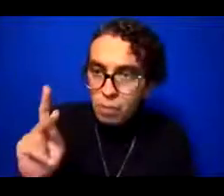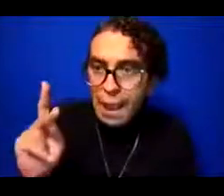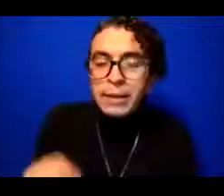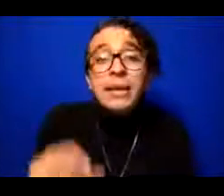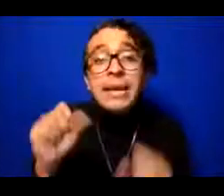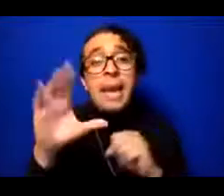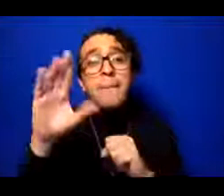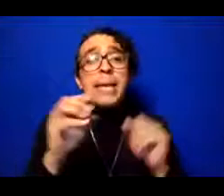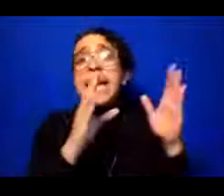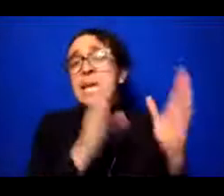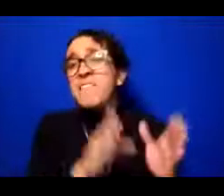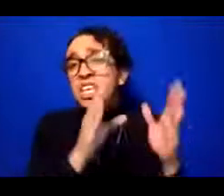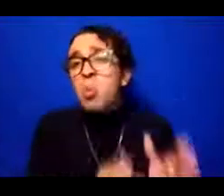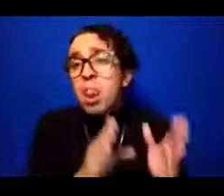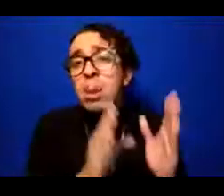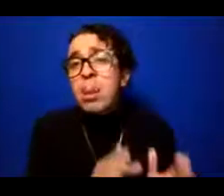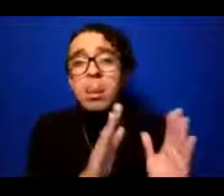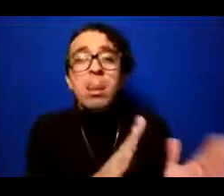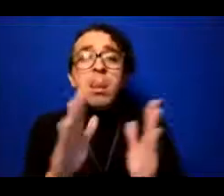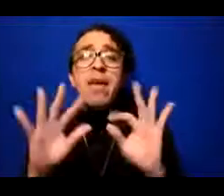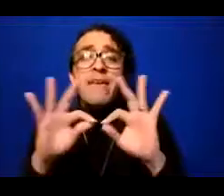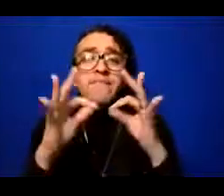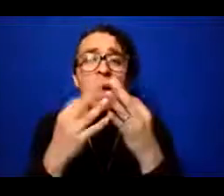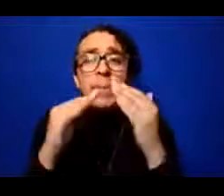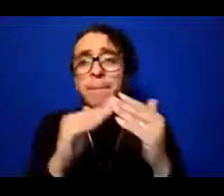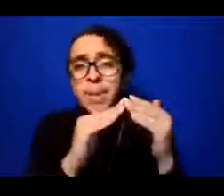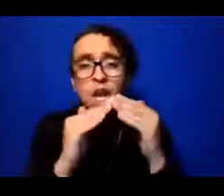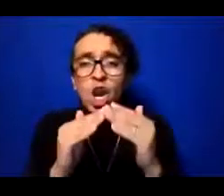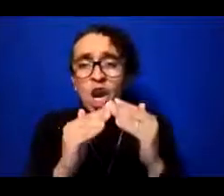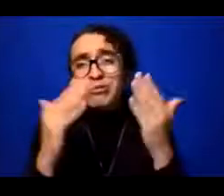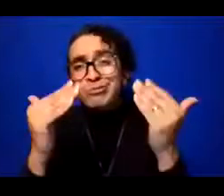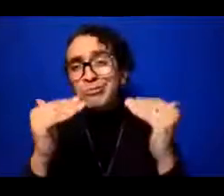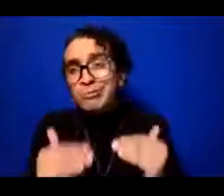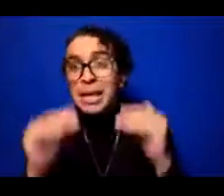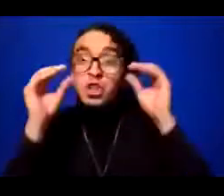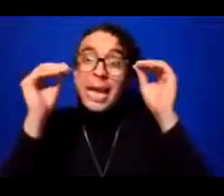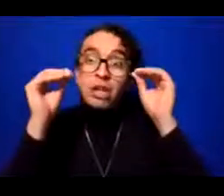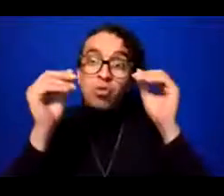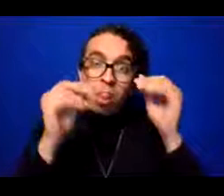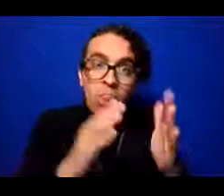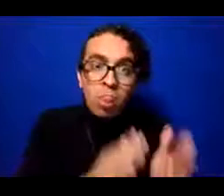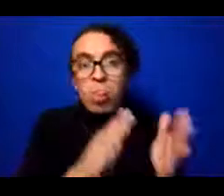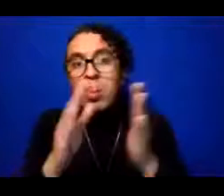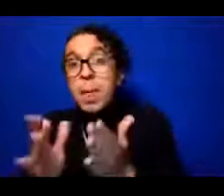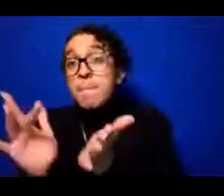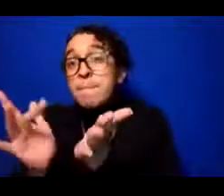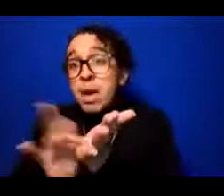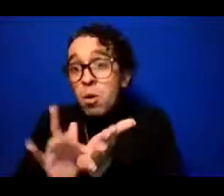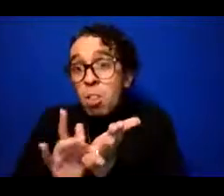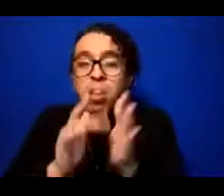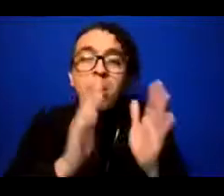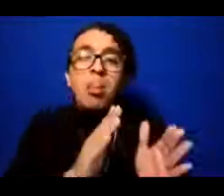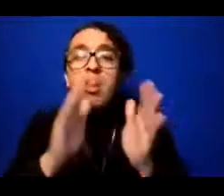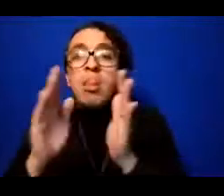interventions. It could be family and peer interventions, educational system, medical system, spiritual, religious systems,